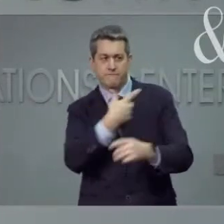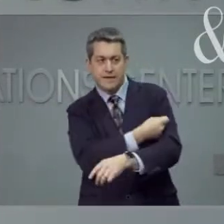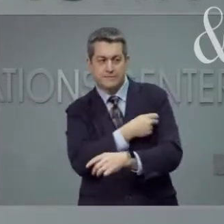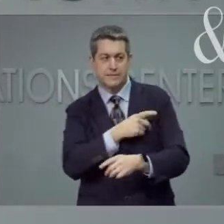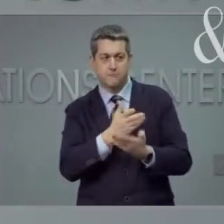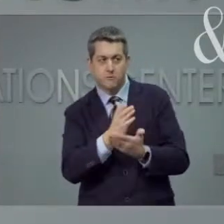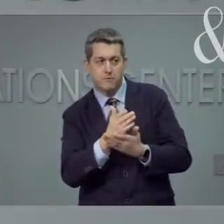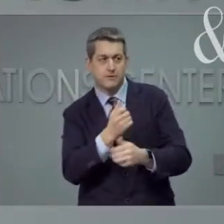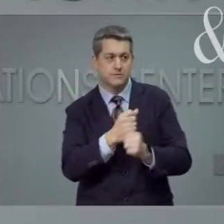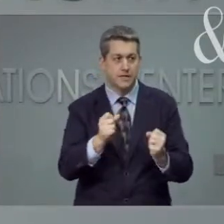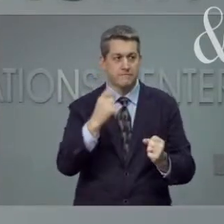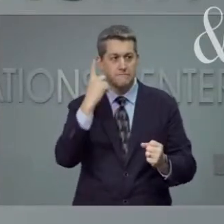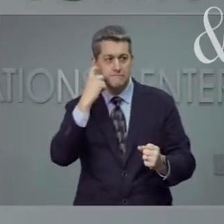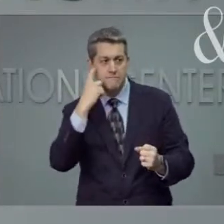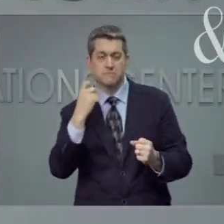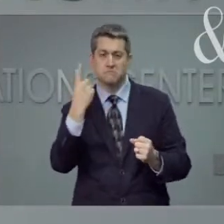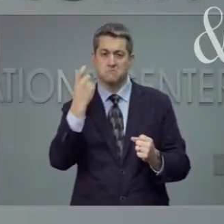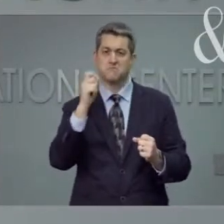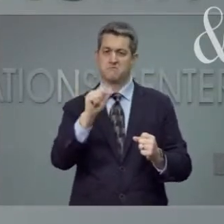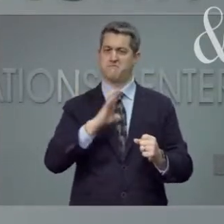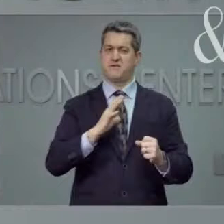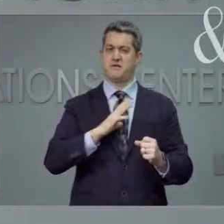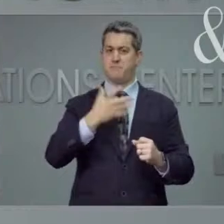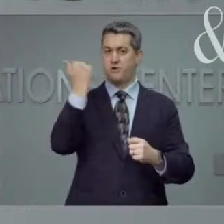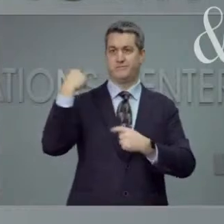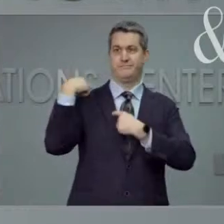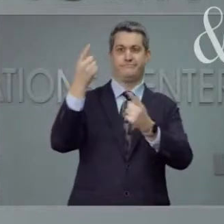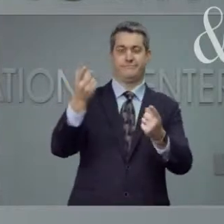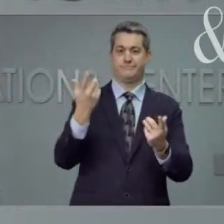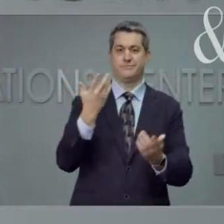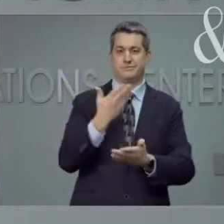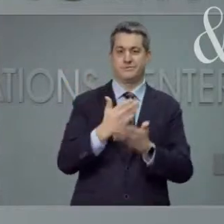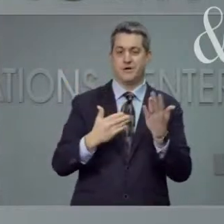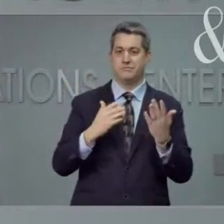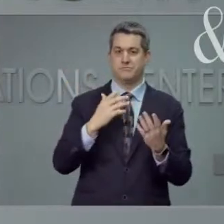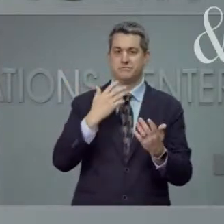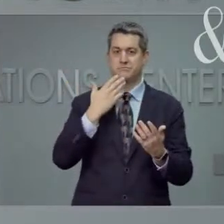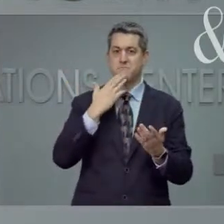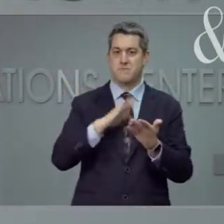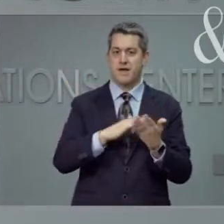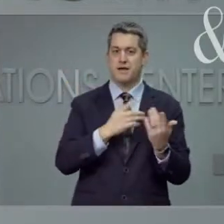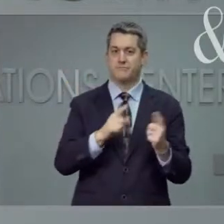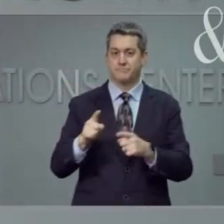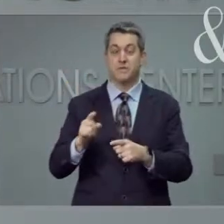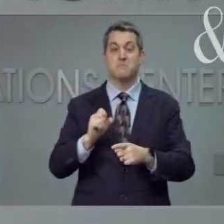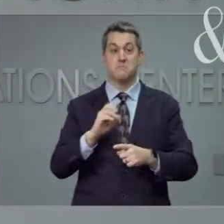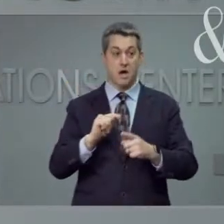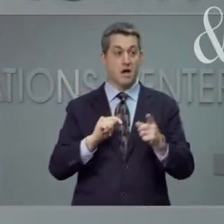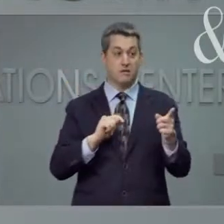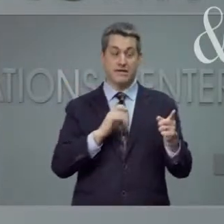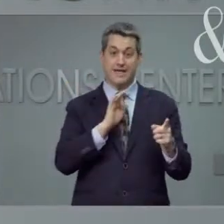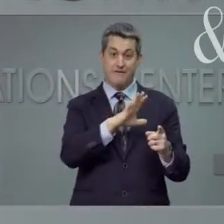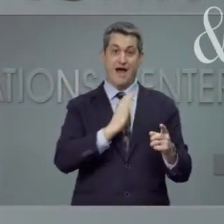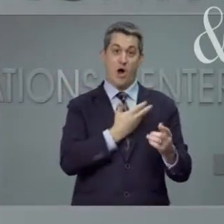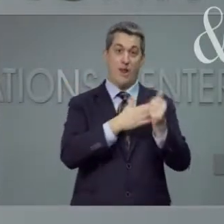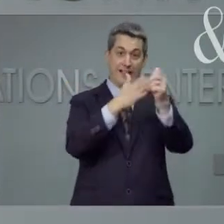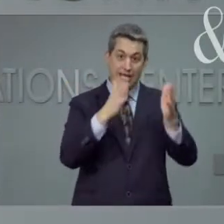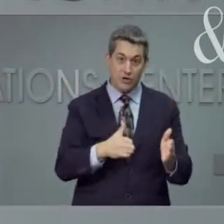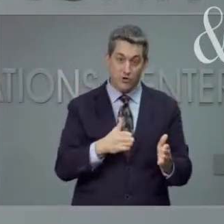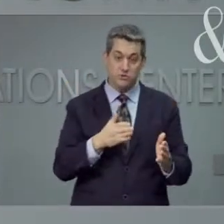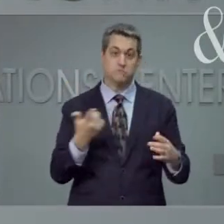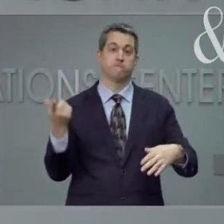and pastors and elected officials and others are stepping up as long as they fit into the category to